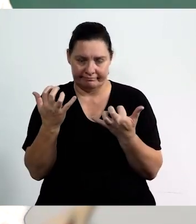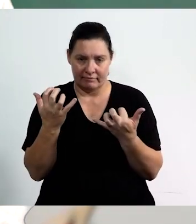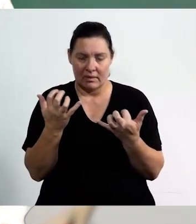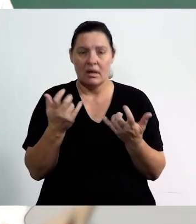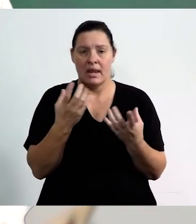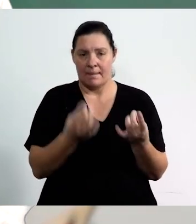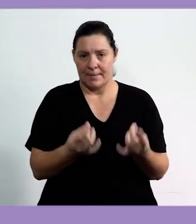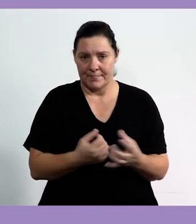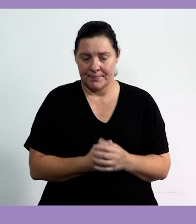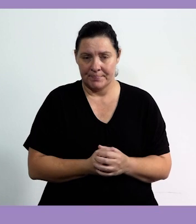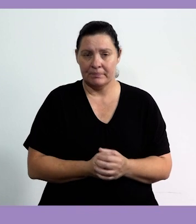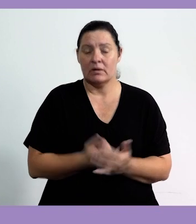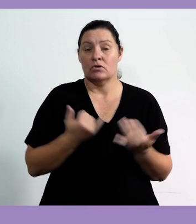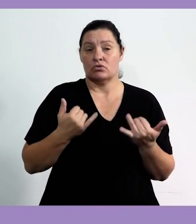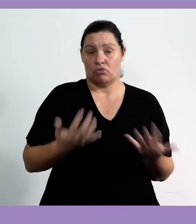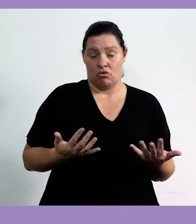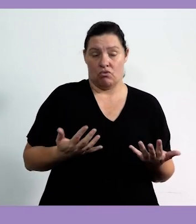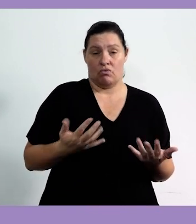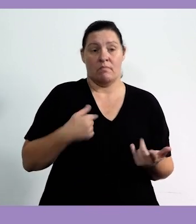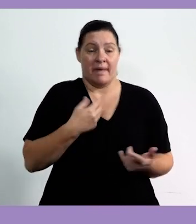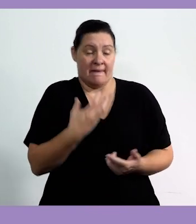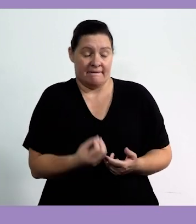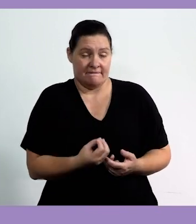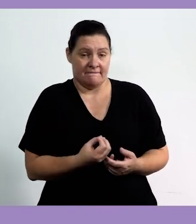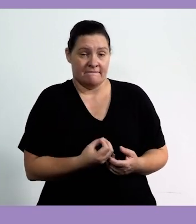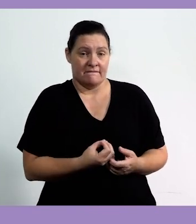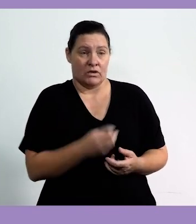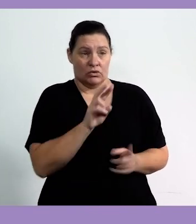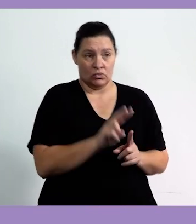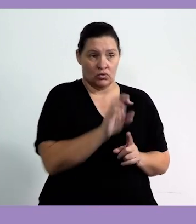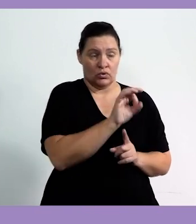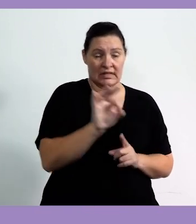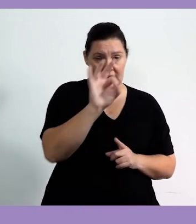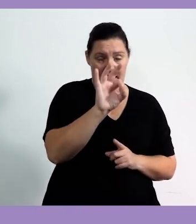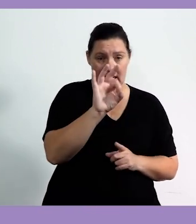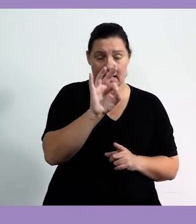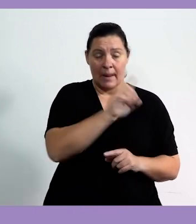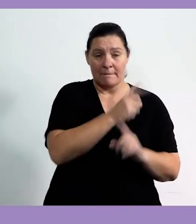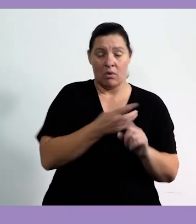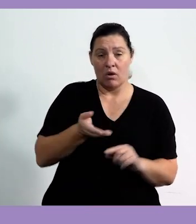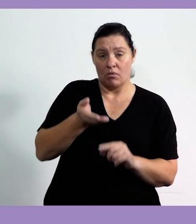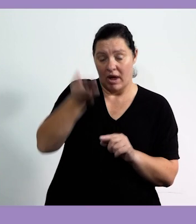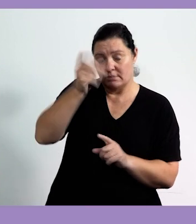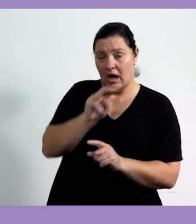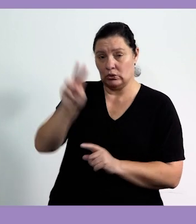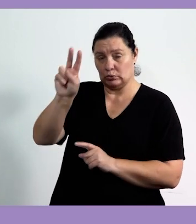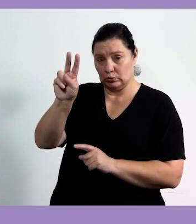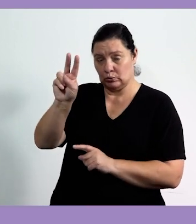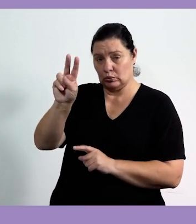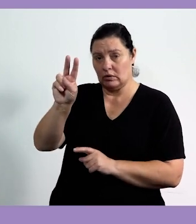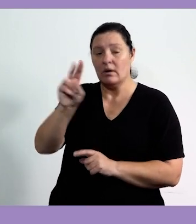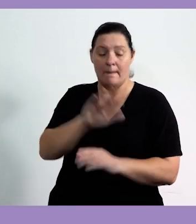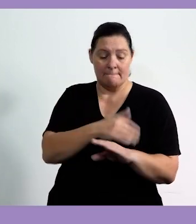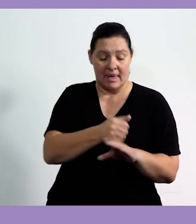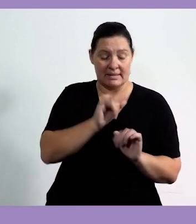to calculate these numbers. So if I have 2 to the exponent 3 and that power is raised to the exponent 2,